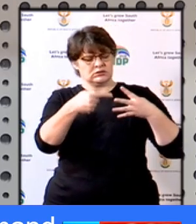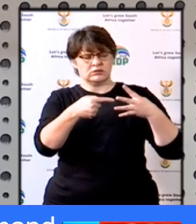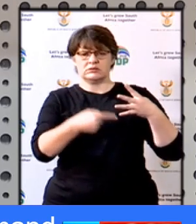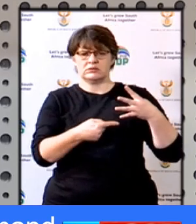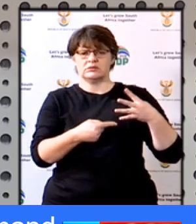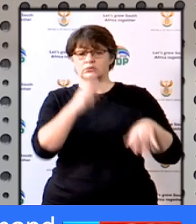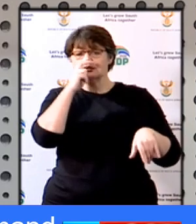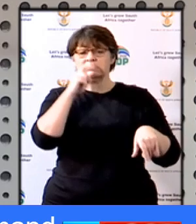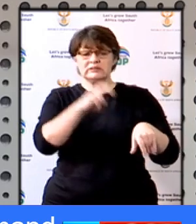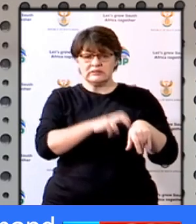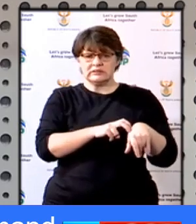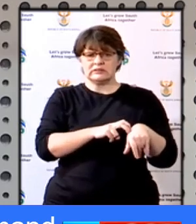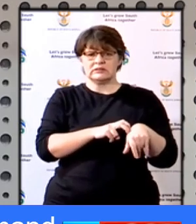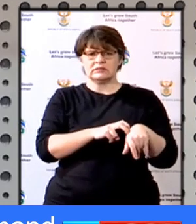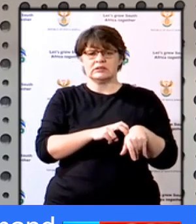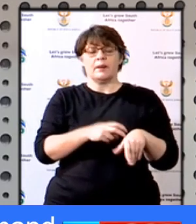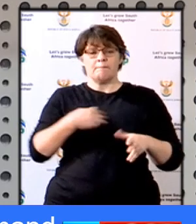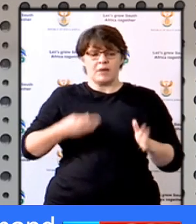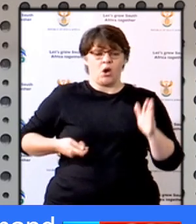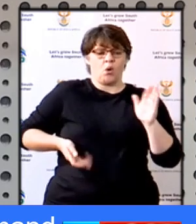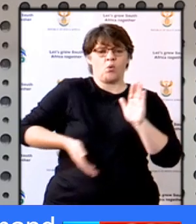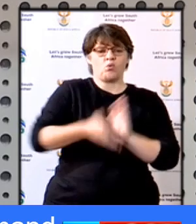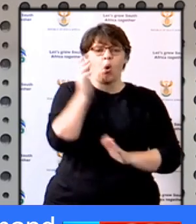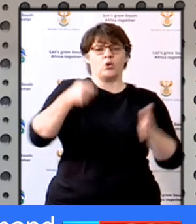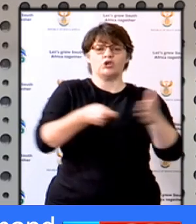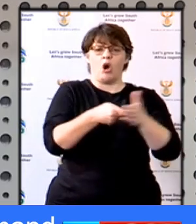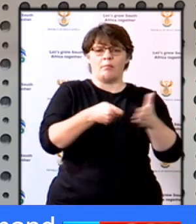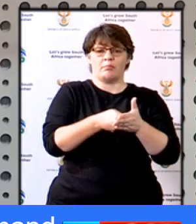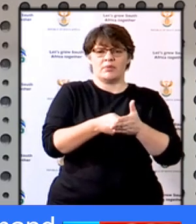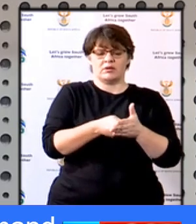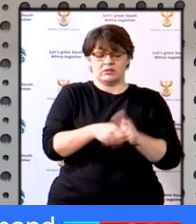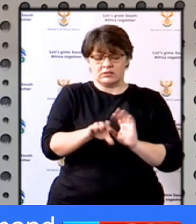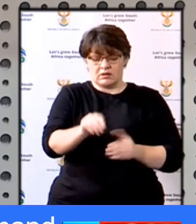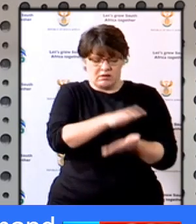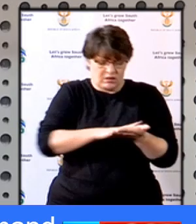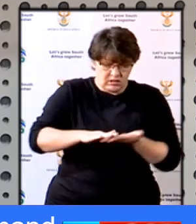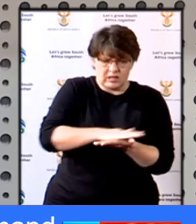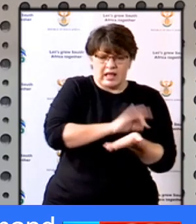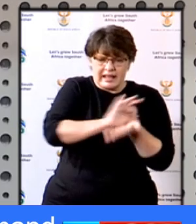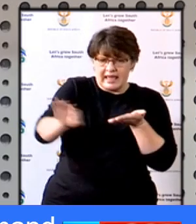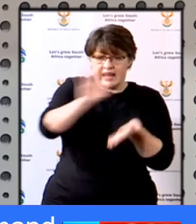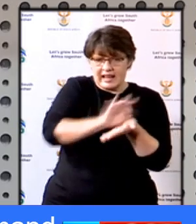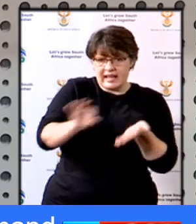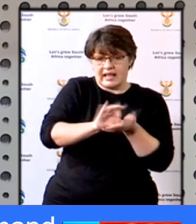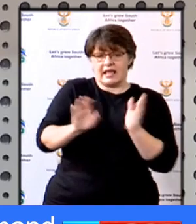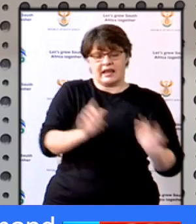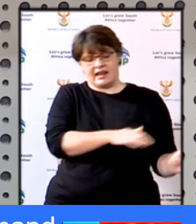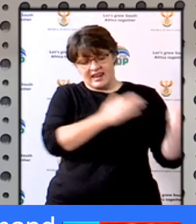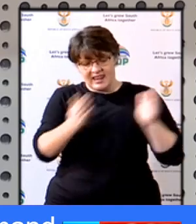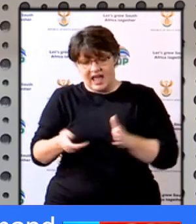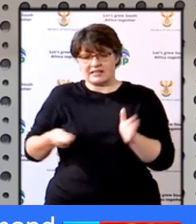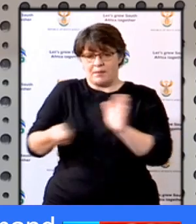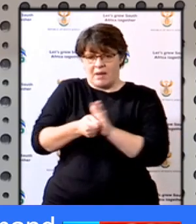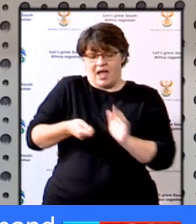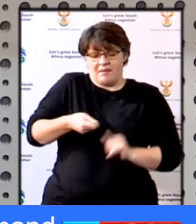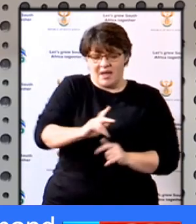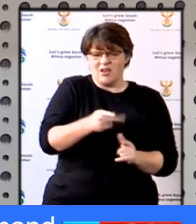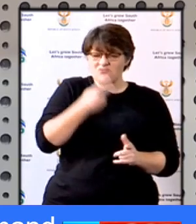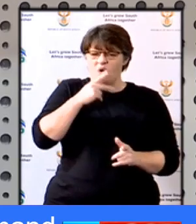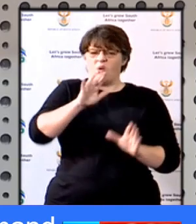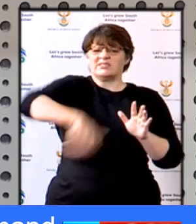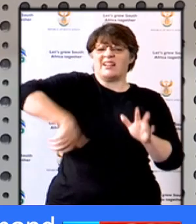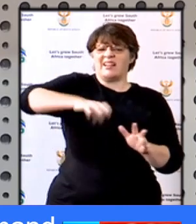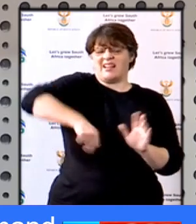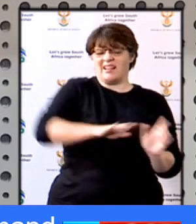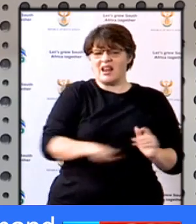that needs to be public surfaces that needs to be constantly disinfected. Members of the media